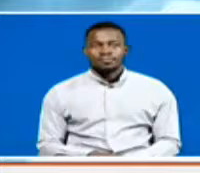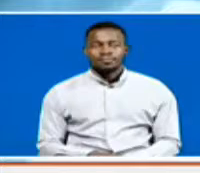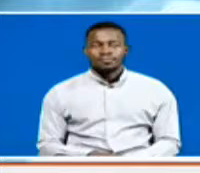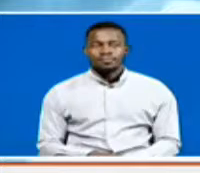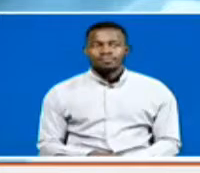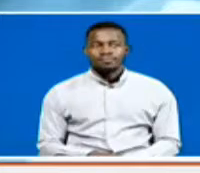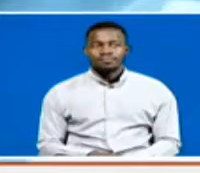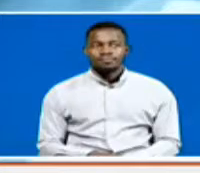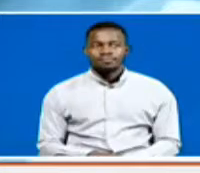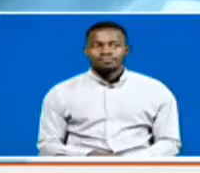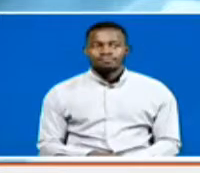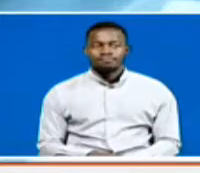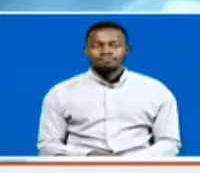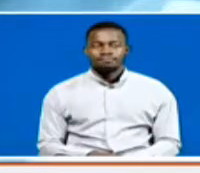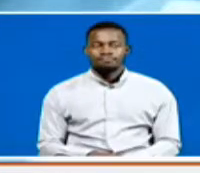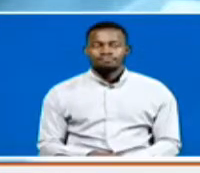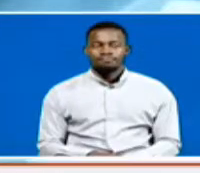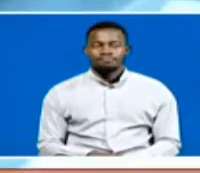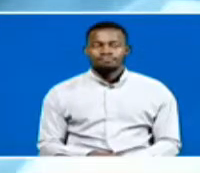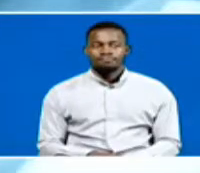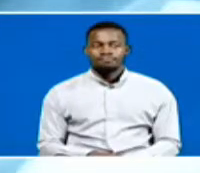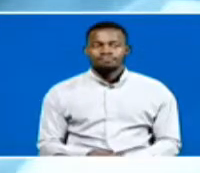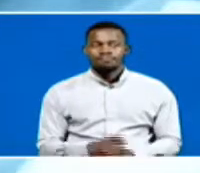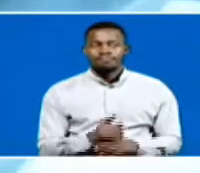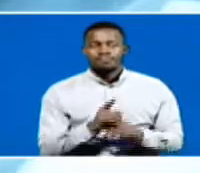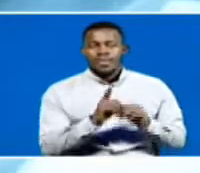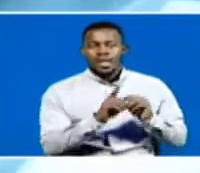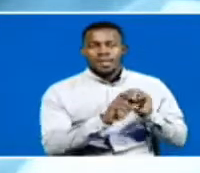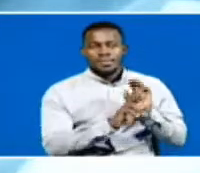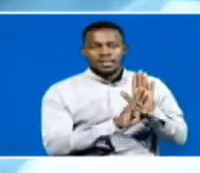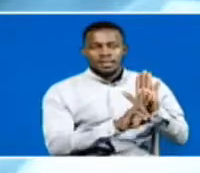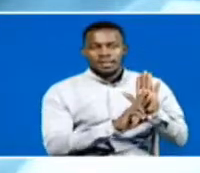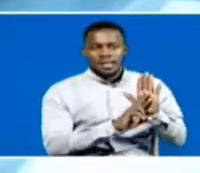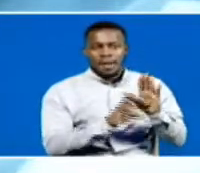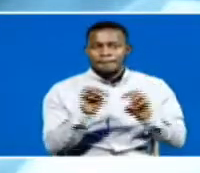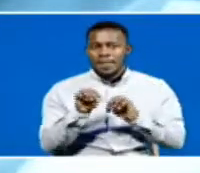The acting managing director of the Kenya Broadcasting Corporation, KBC, Samuel Mike.